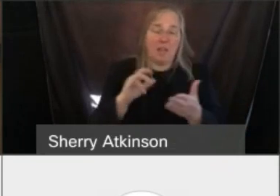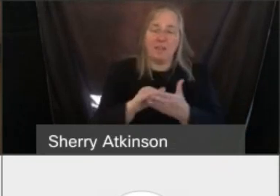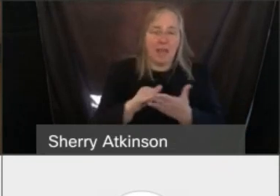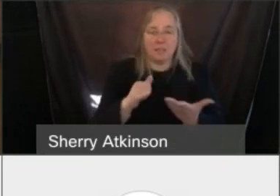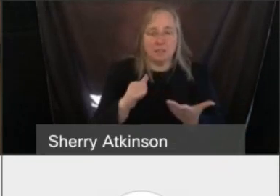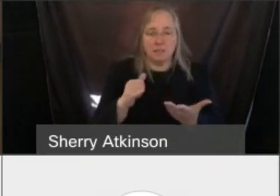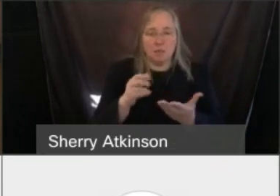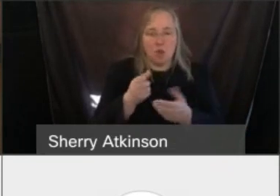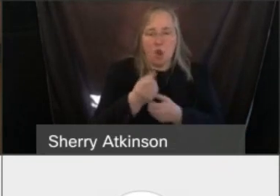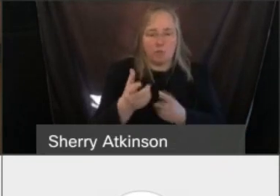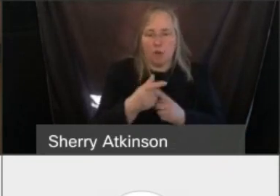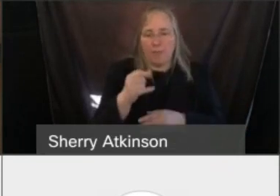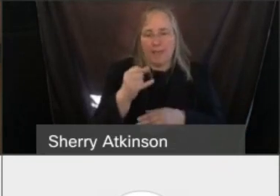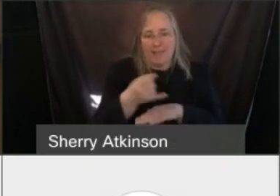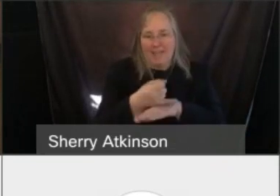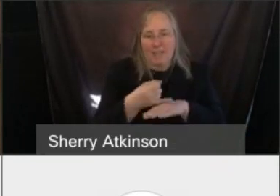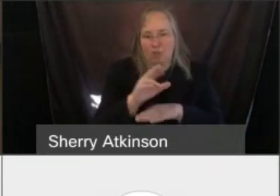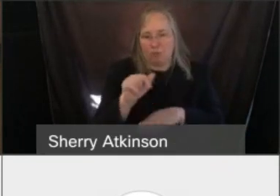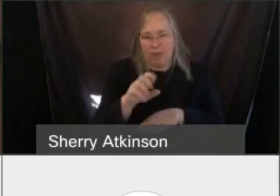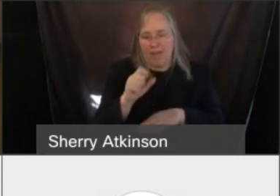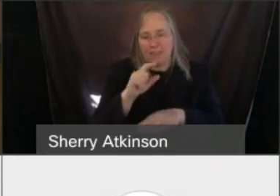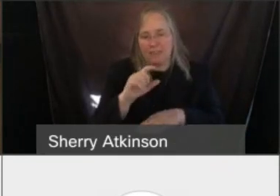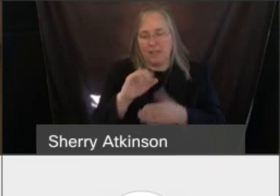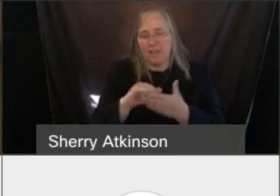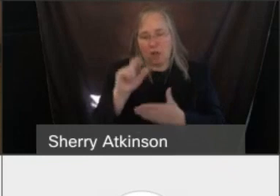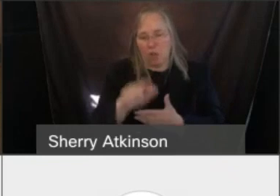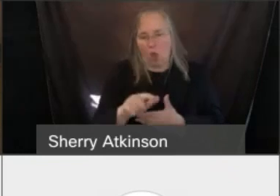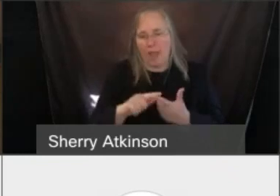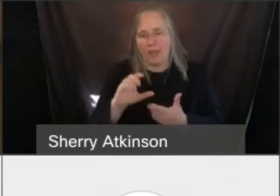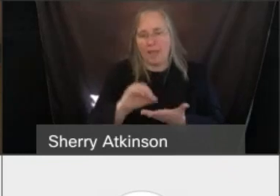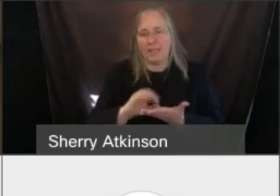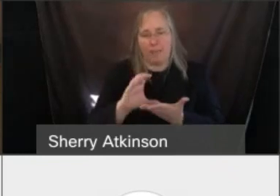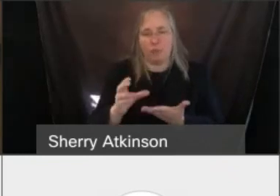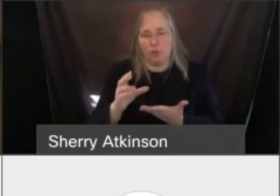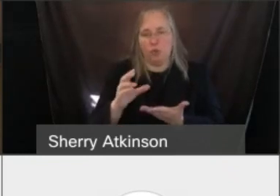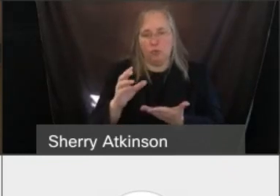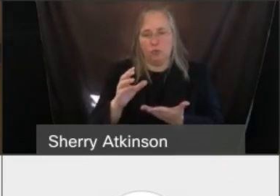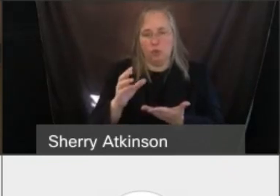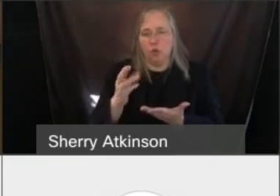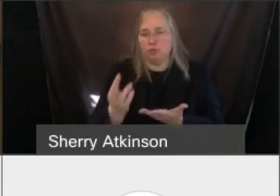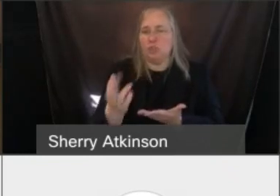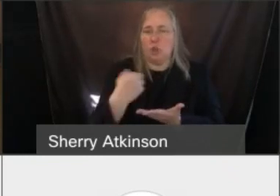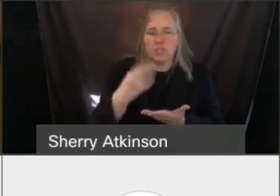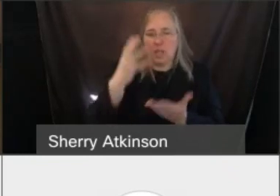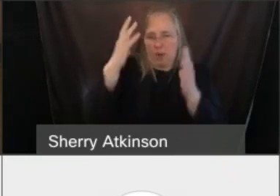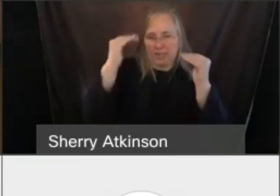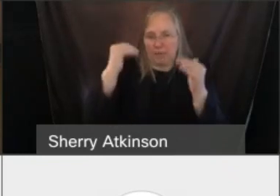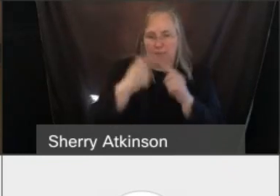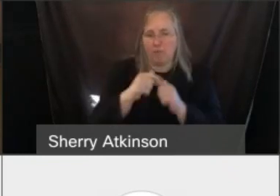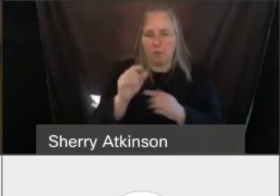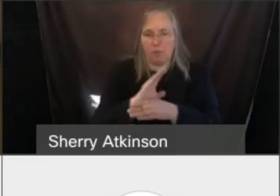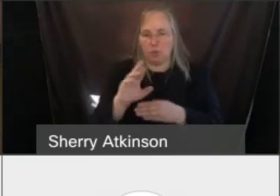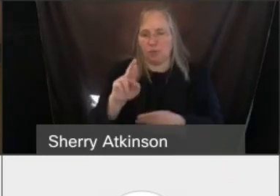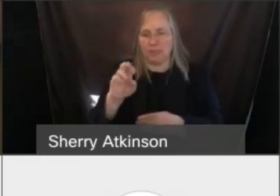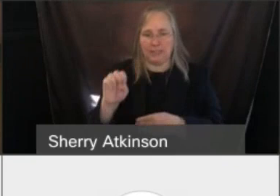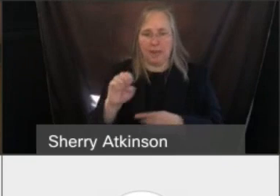very low and capital chasing returns that they perceive in commercial real estate. But it's no question that